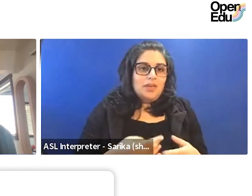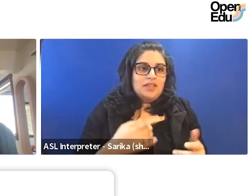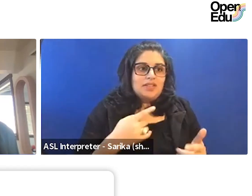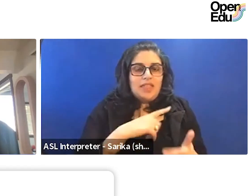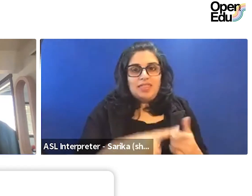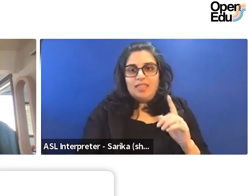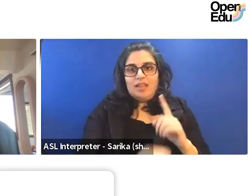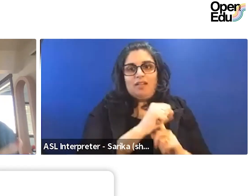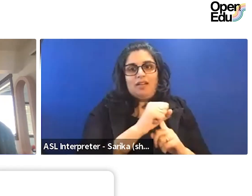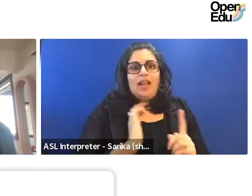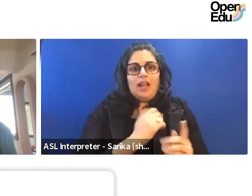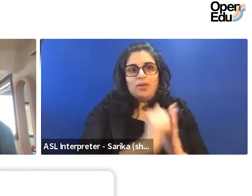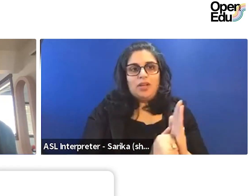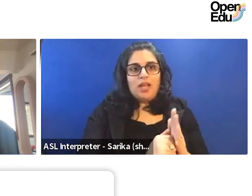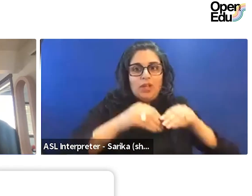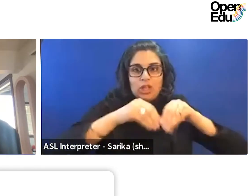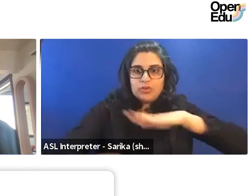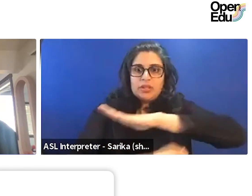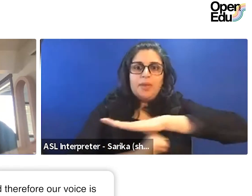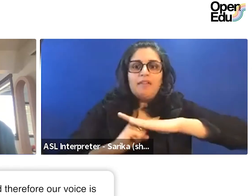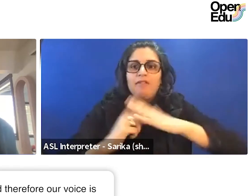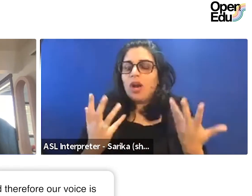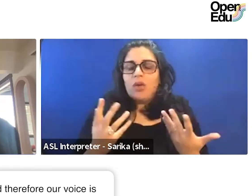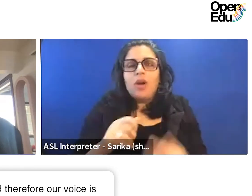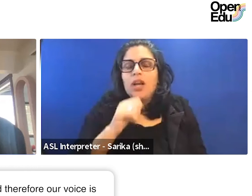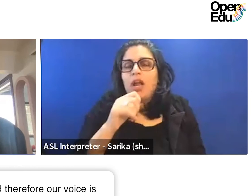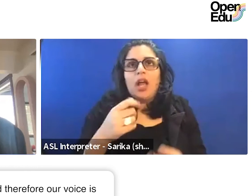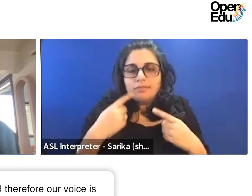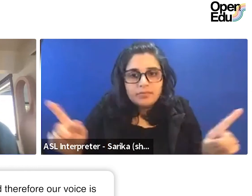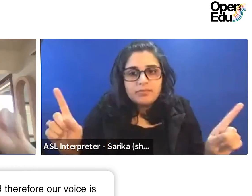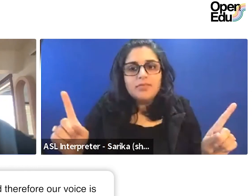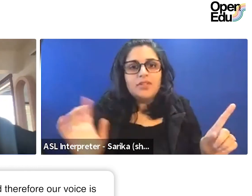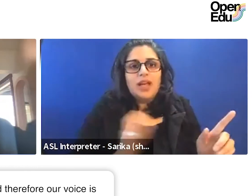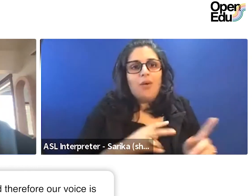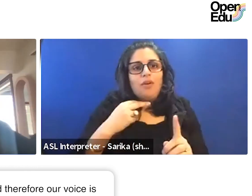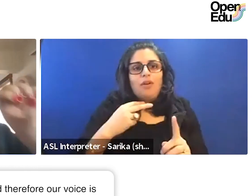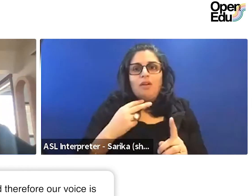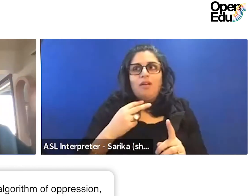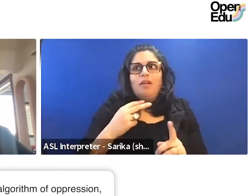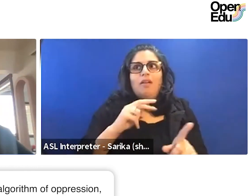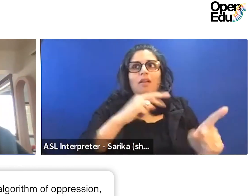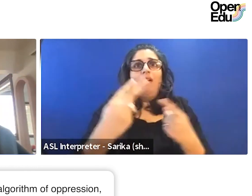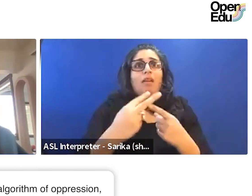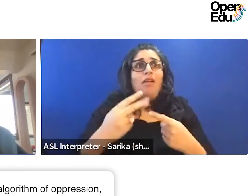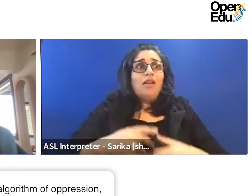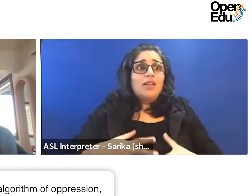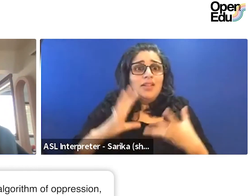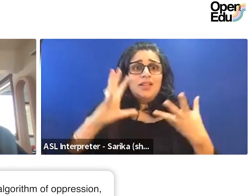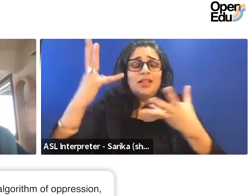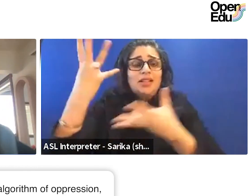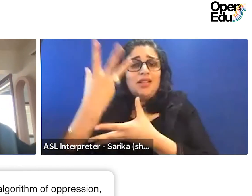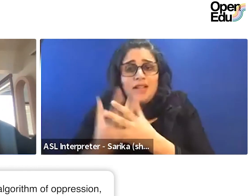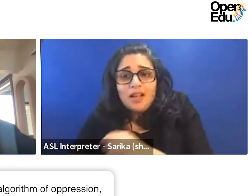we lose the platform, then we are not as effective, and therefore our voice is kind of like into the void of this algorithm of